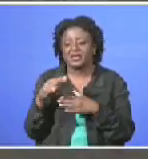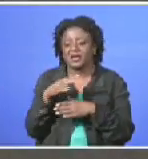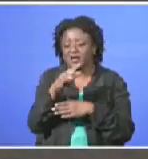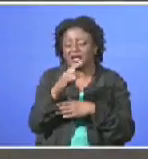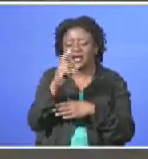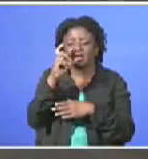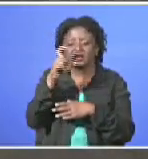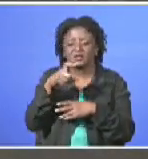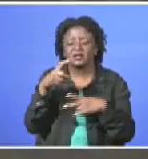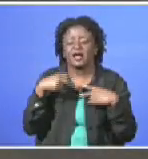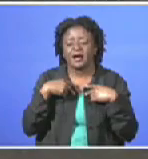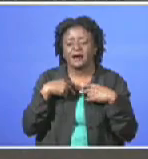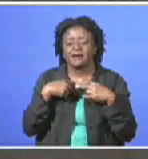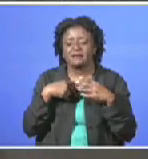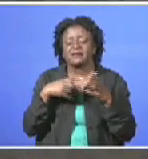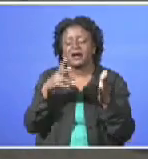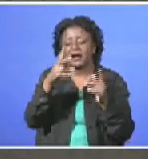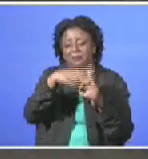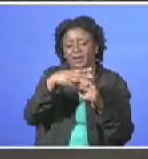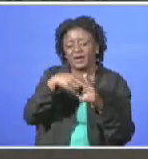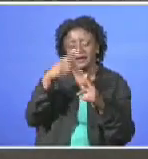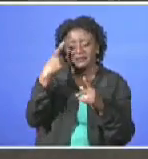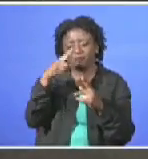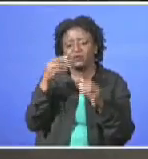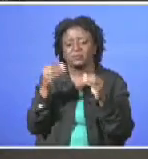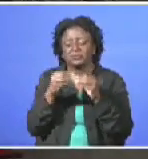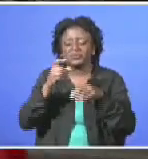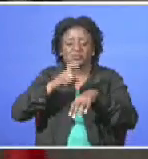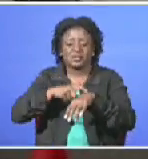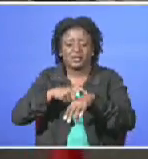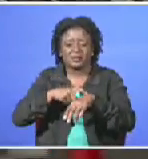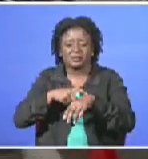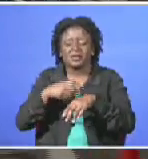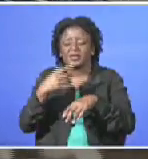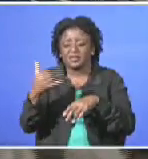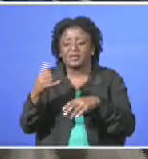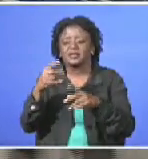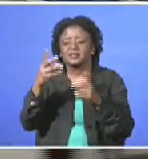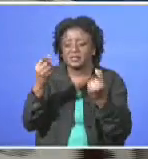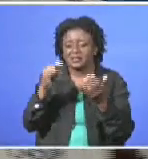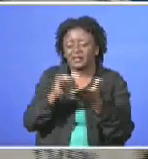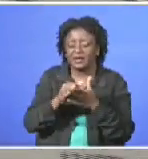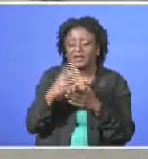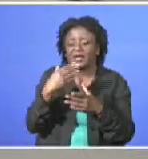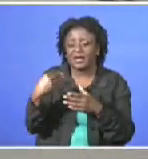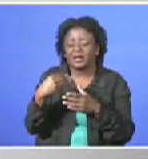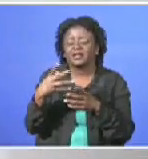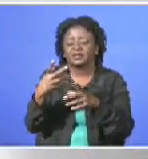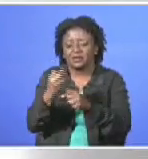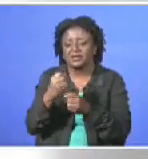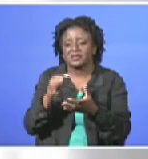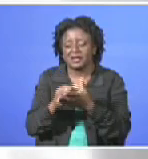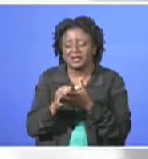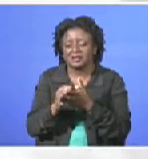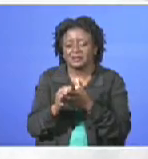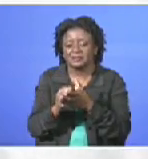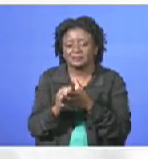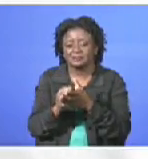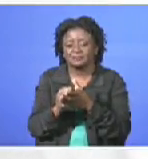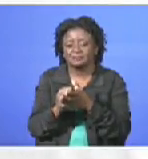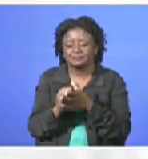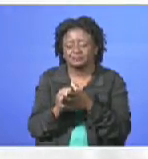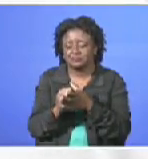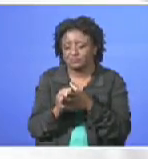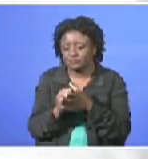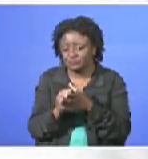which Turnquest says Bahamasair did and received, but the additional requirements the FAA demanded were too onerous. They were trying to make a political